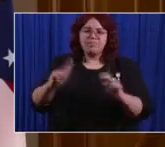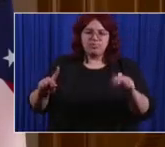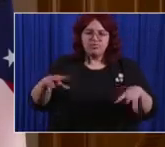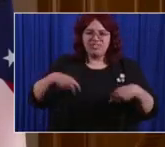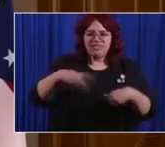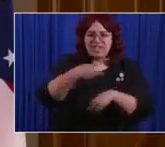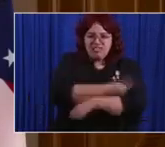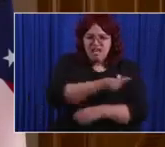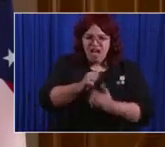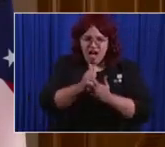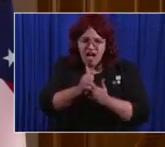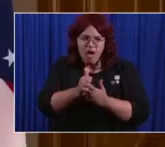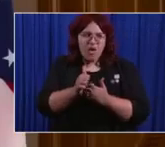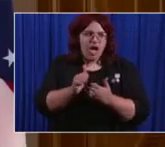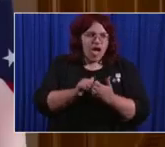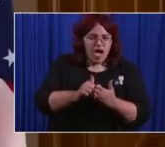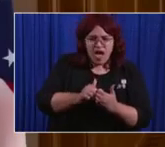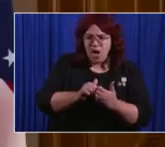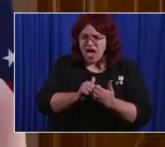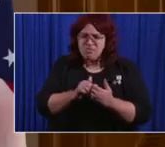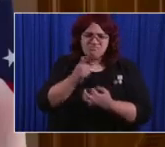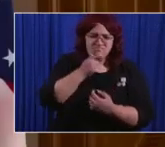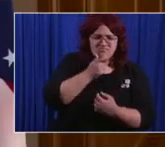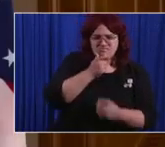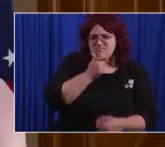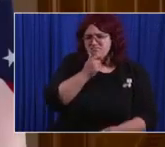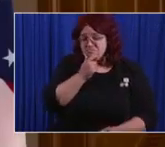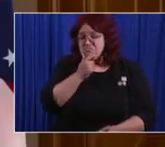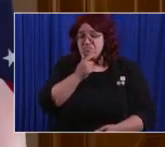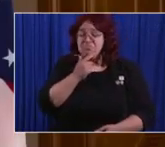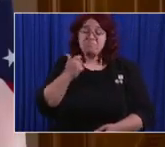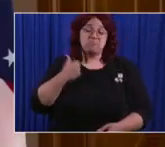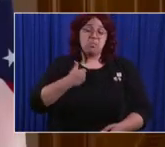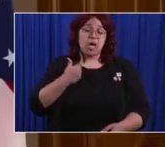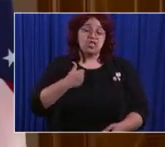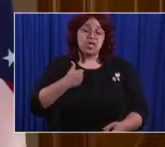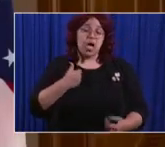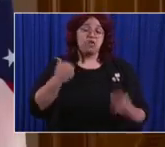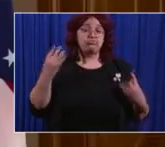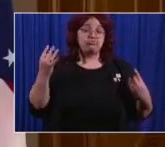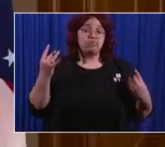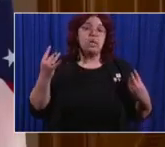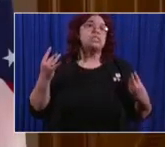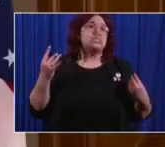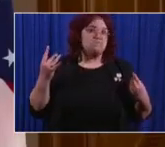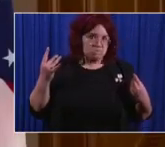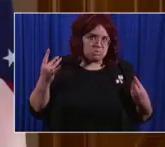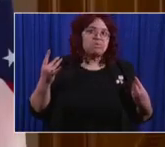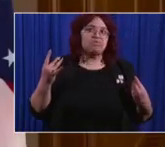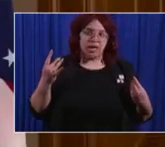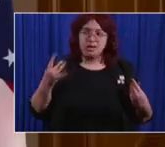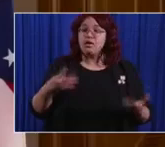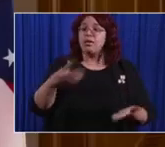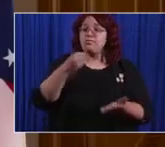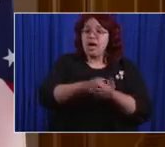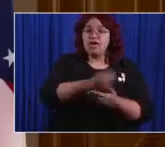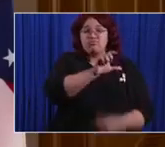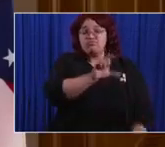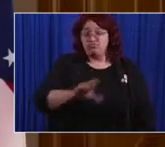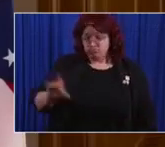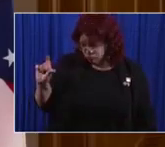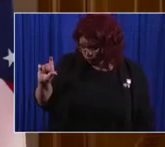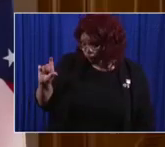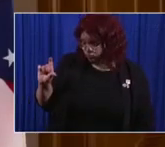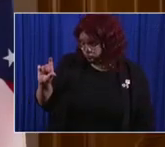months. How do we get more people? I felt that spending this money